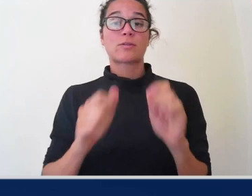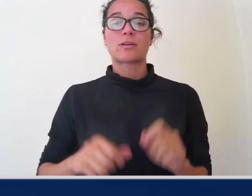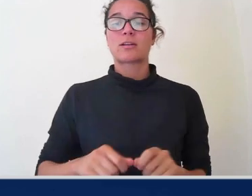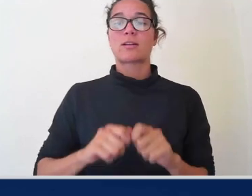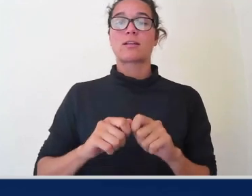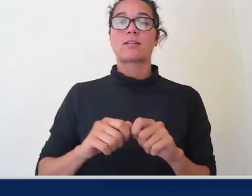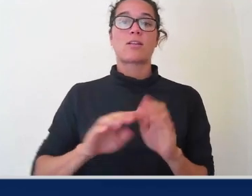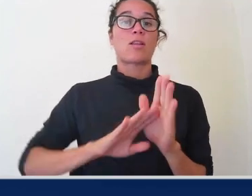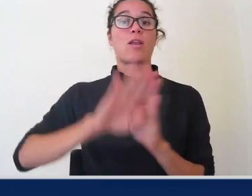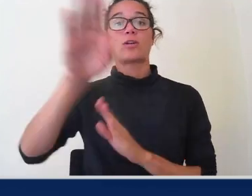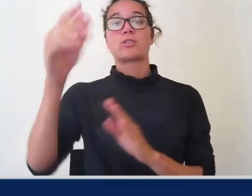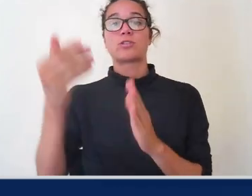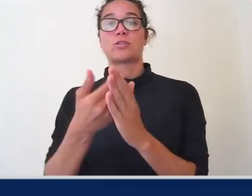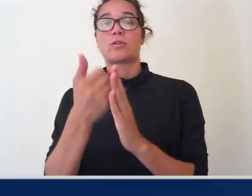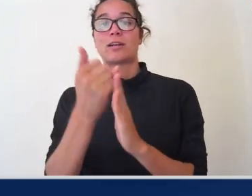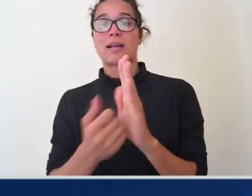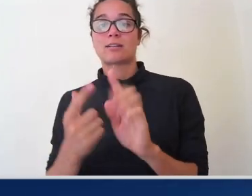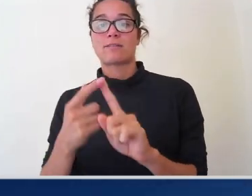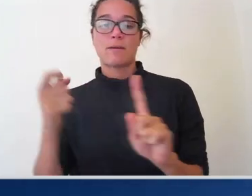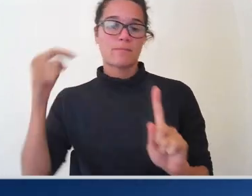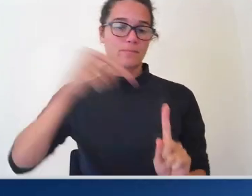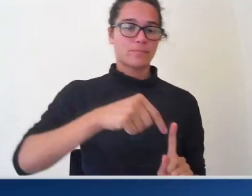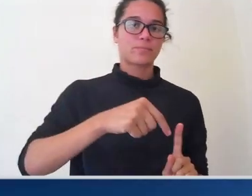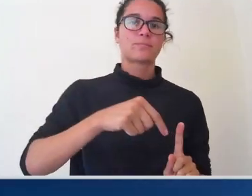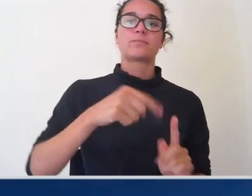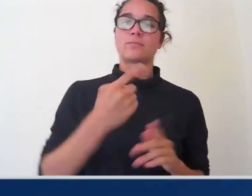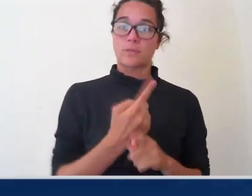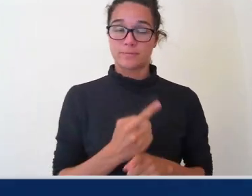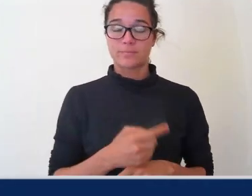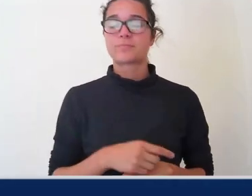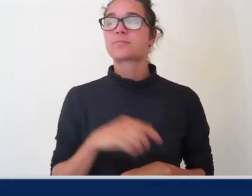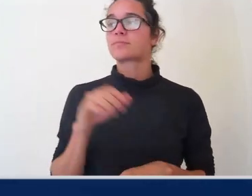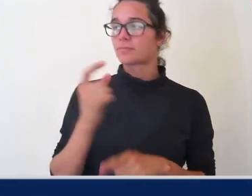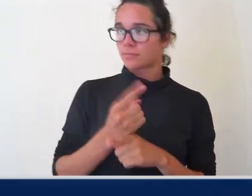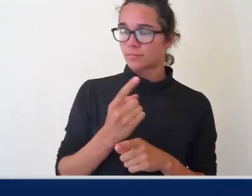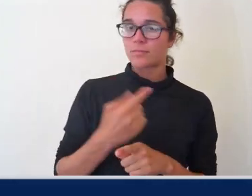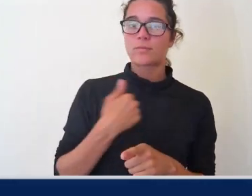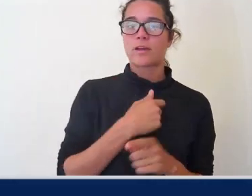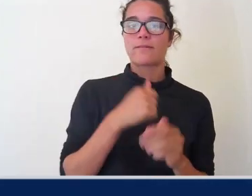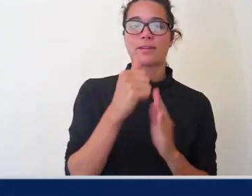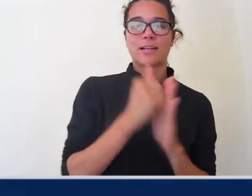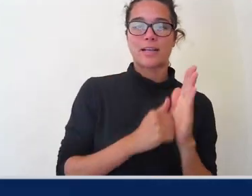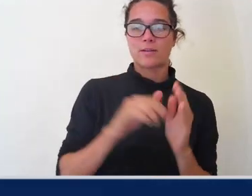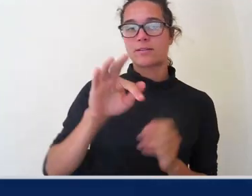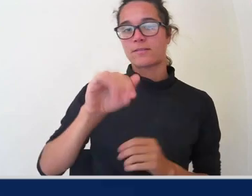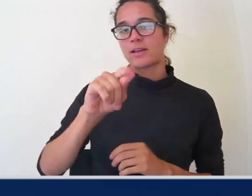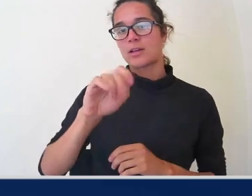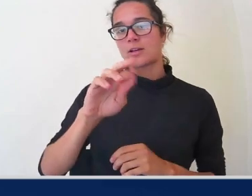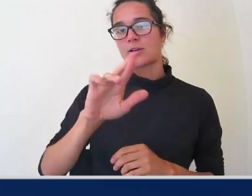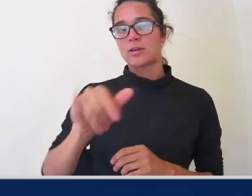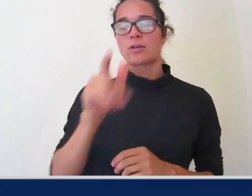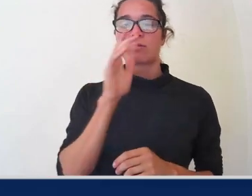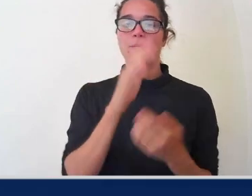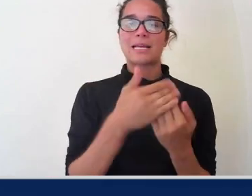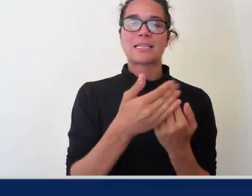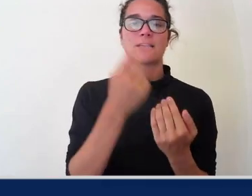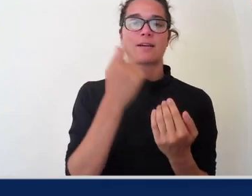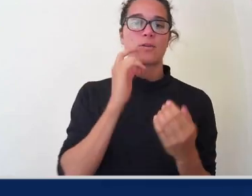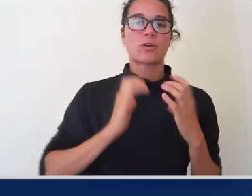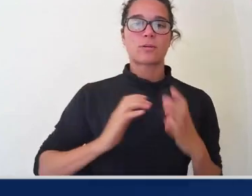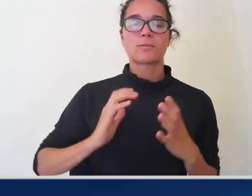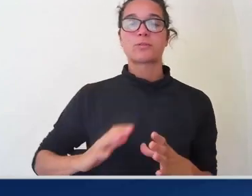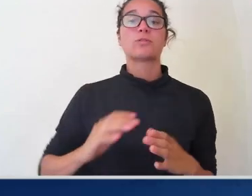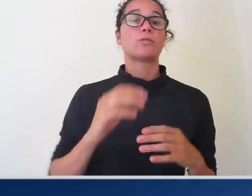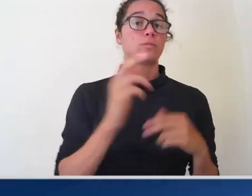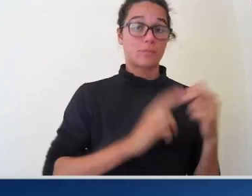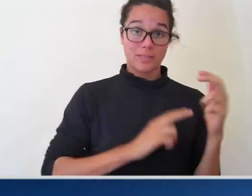So and Control Tower has that. Control Tower has something called account factory. Yeah. That makes it easier for customers to vend accounts.